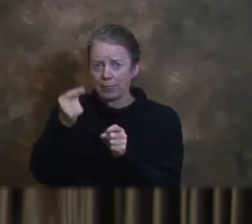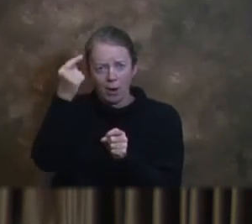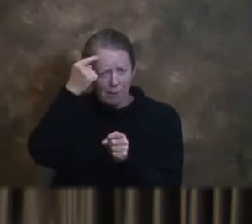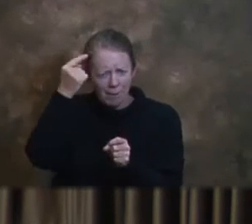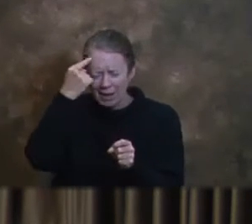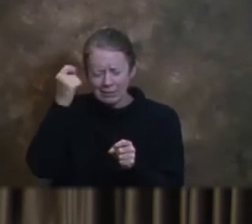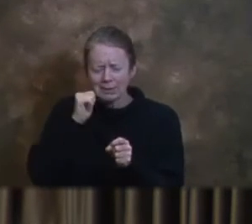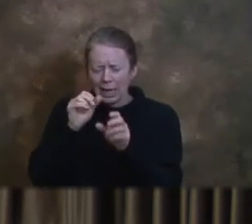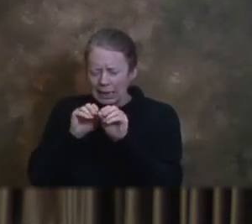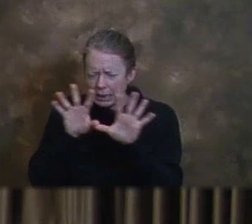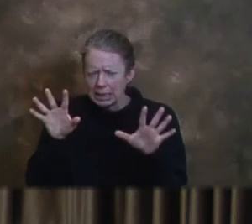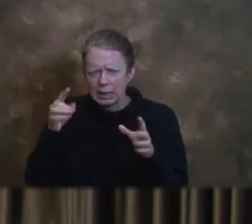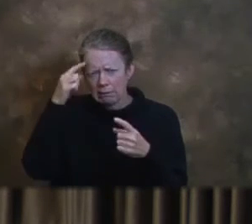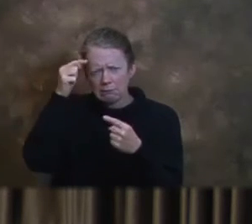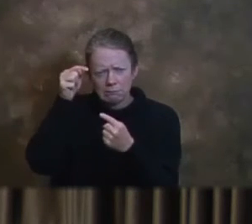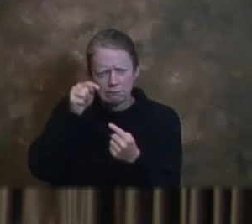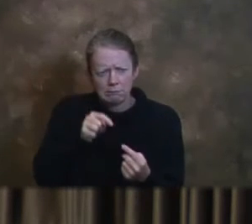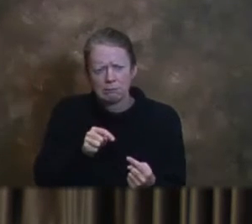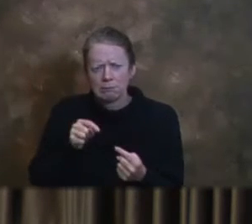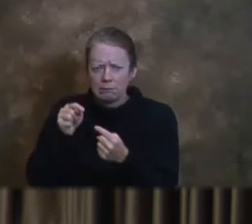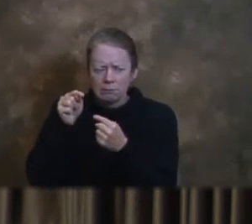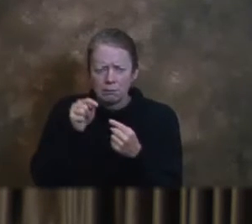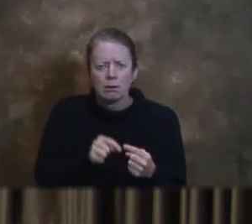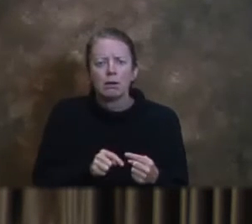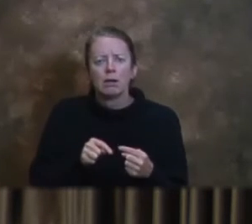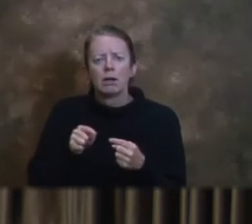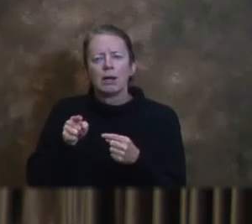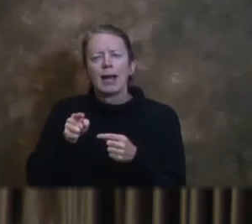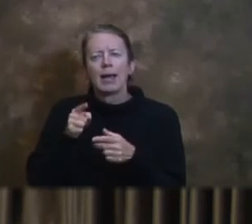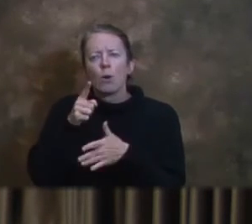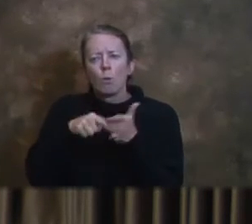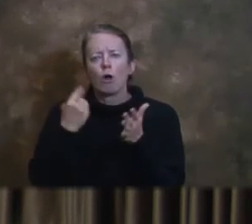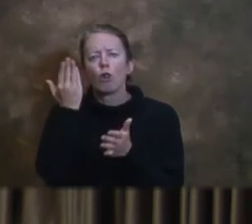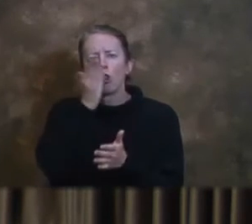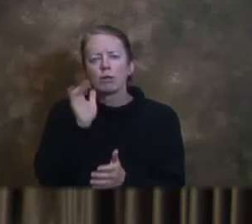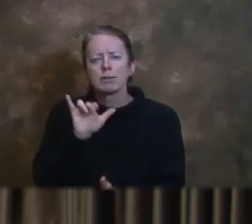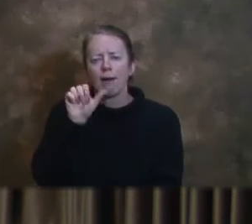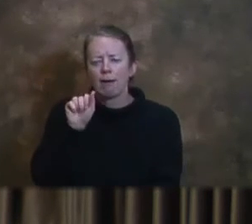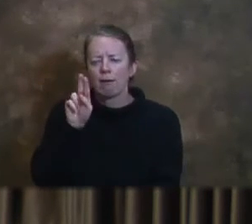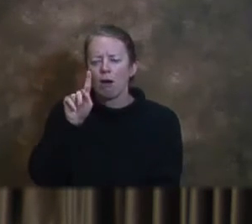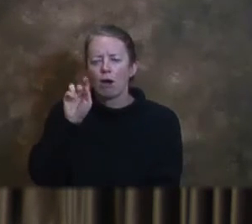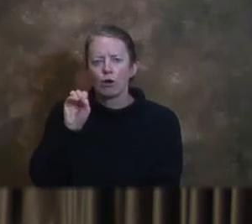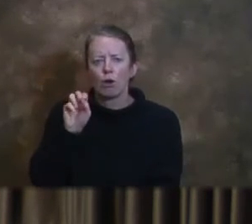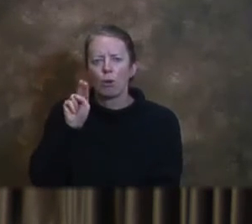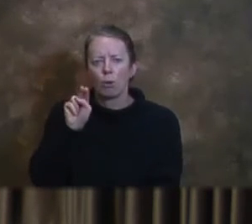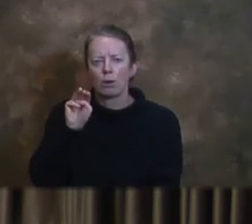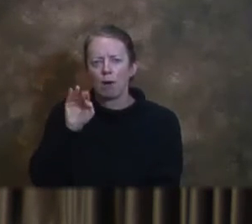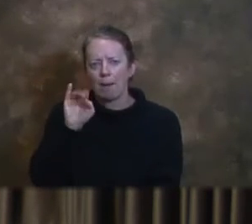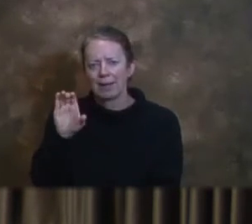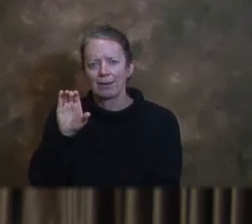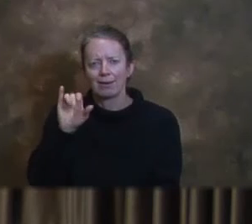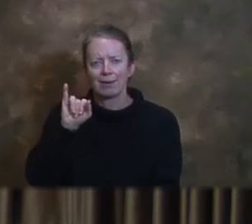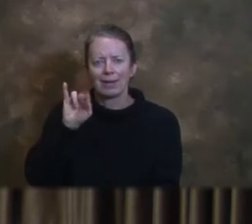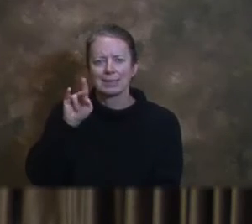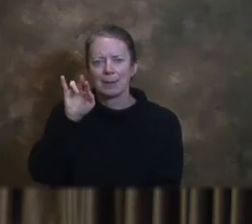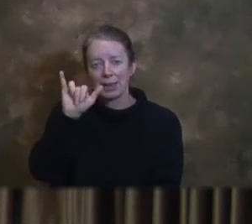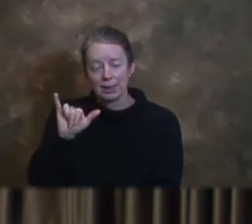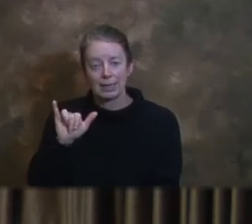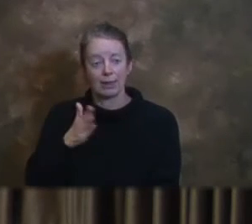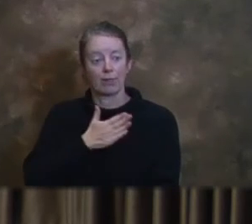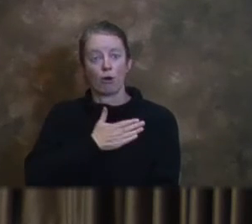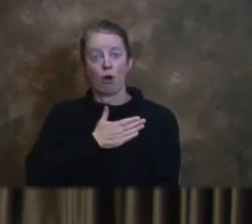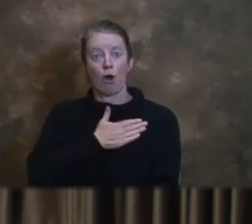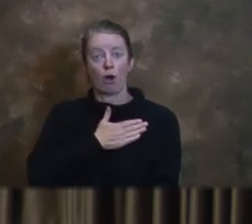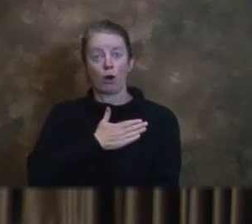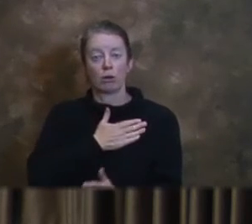have typical symptoms of what we call an autonomic instability. Those are fancy words. What does that mean? It means that their heart rate goes up too fast